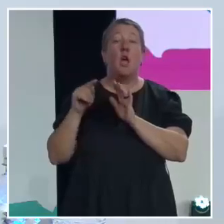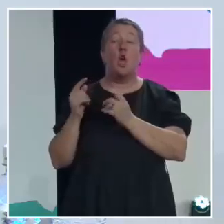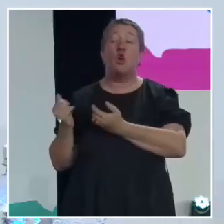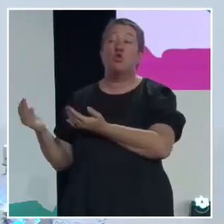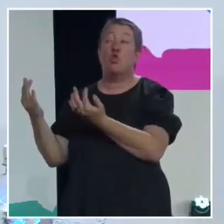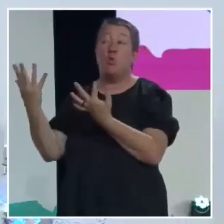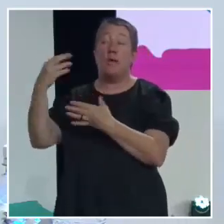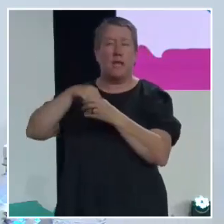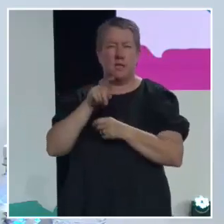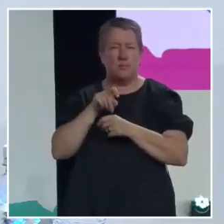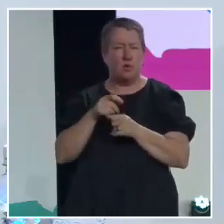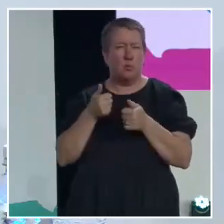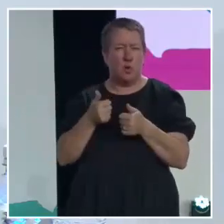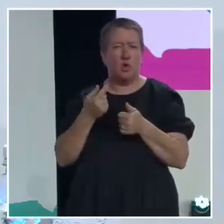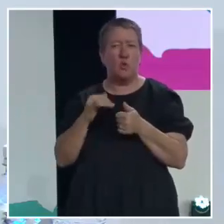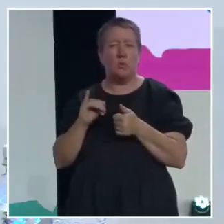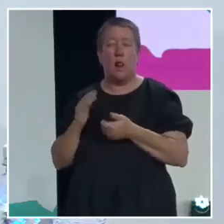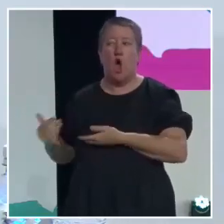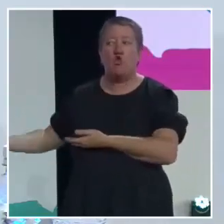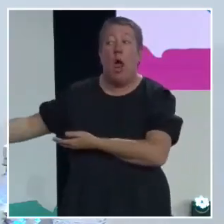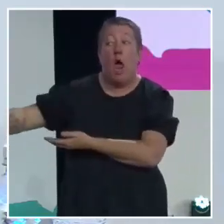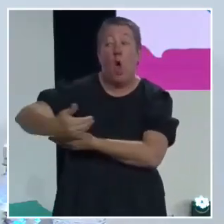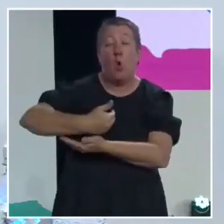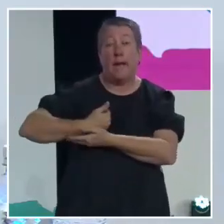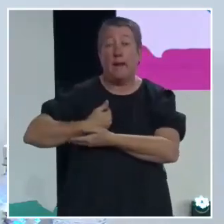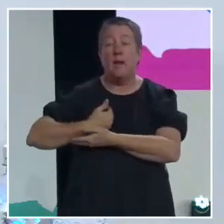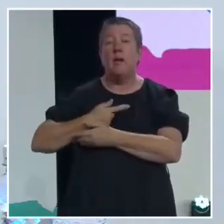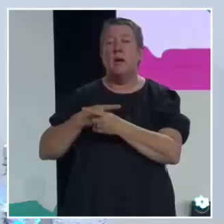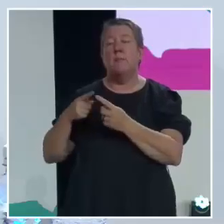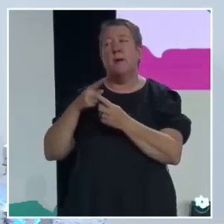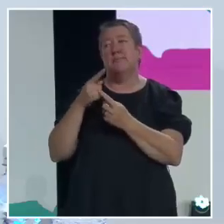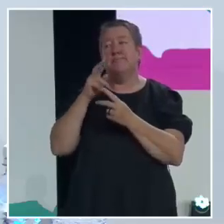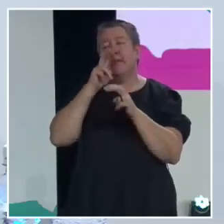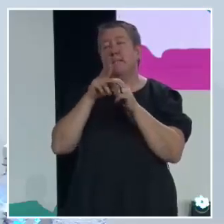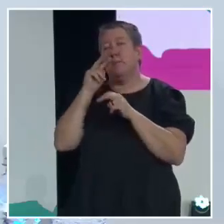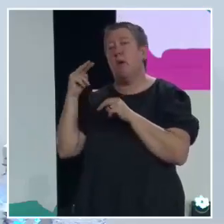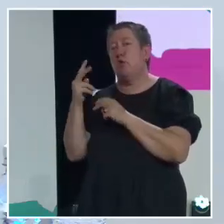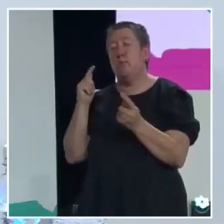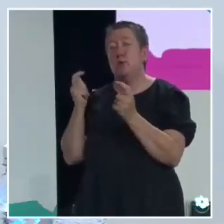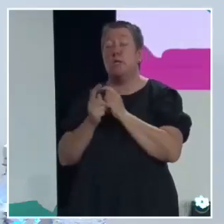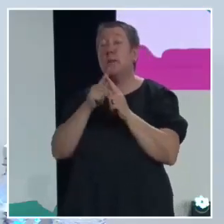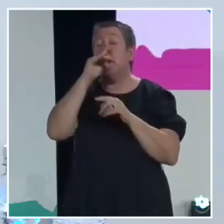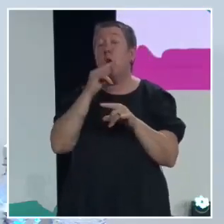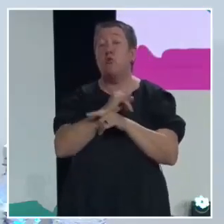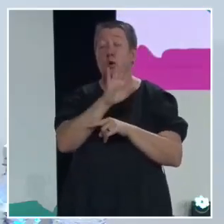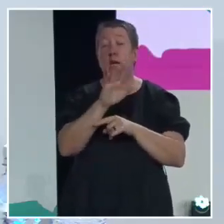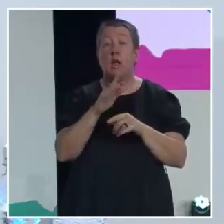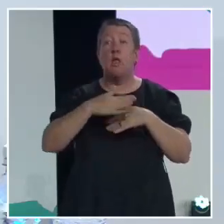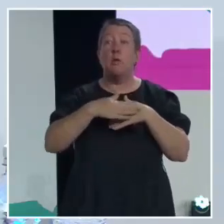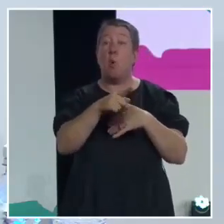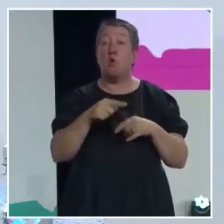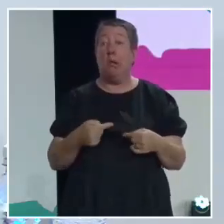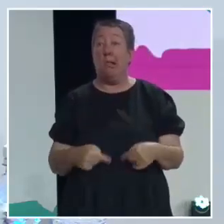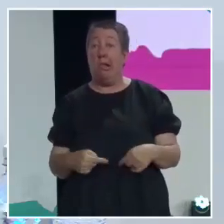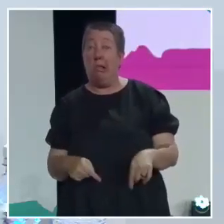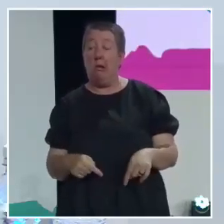good thing, but you're still crowding. Just shows that we need that complete paradigm change. But the irony is that the more fearful you are